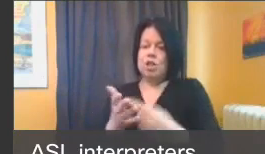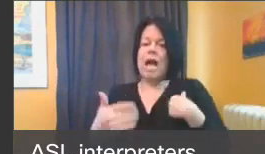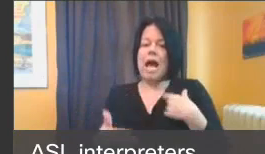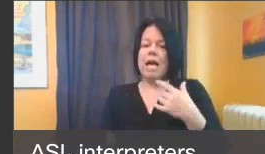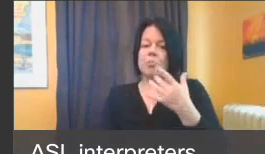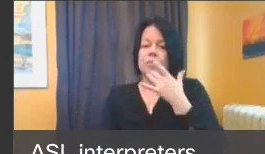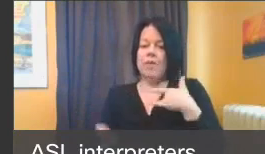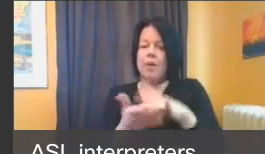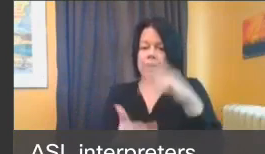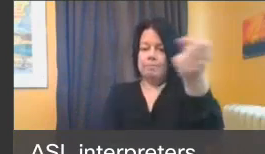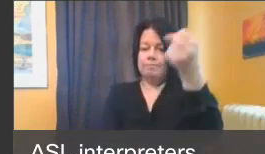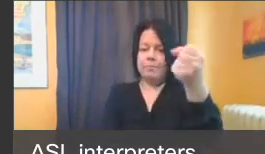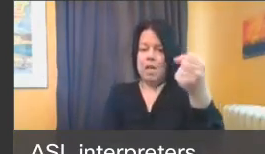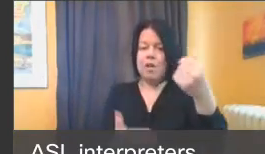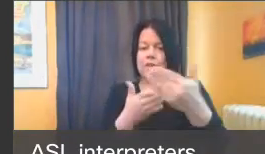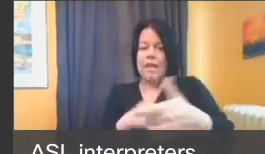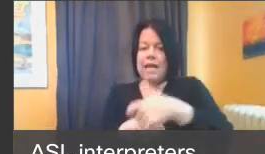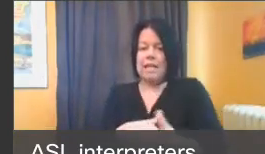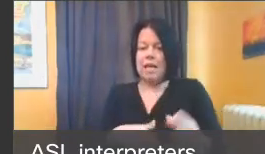can discuss more thoroughly.